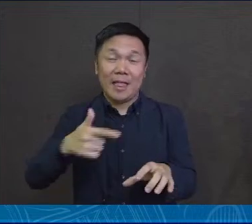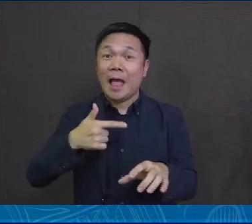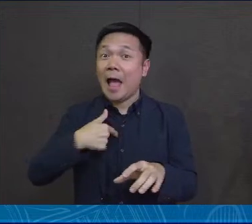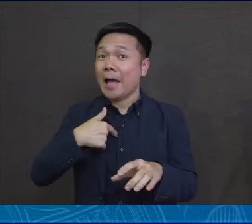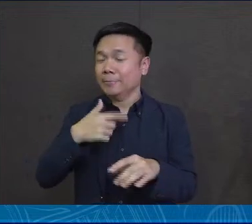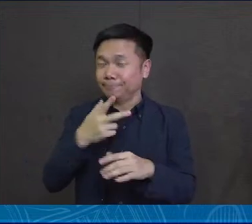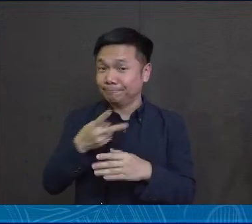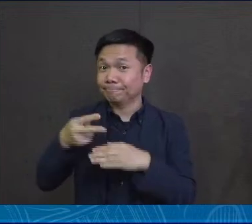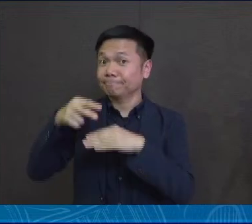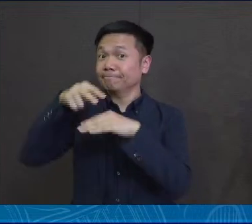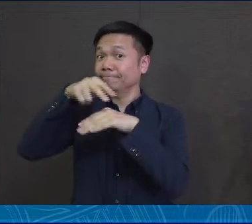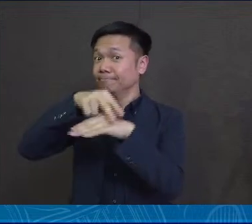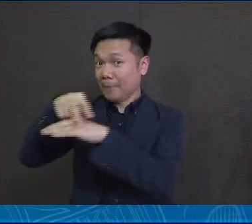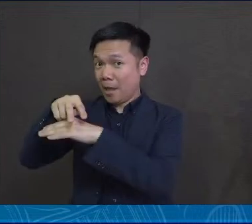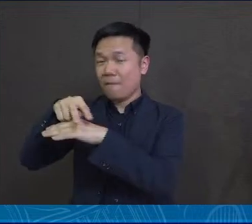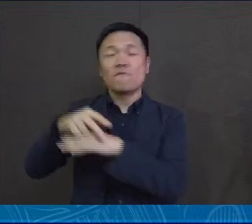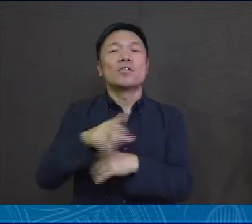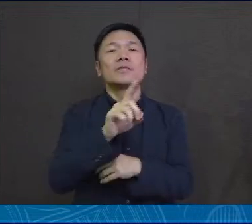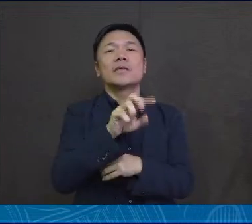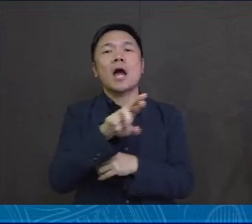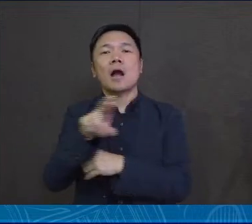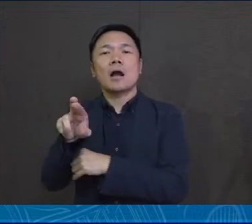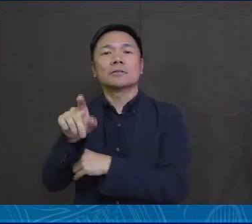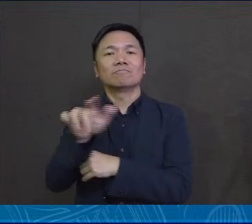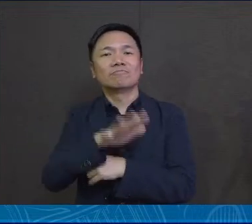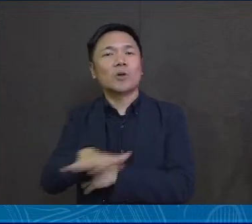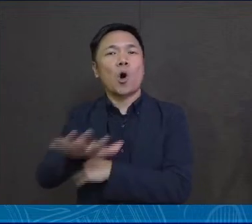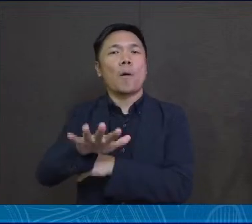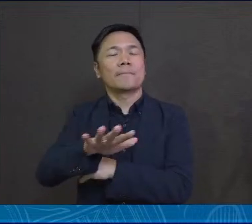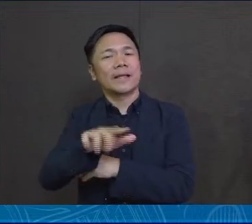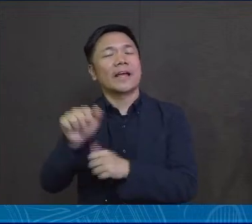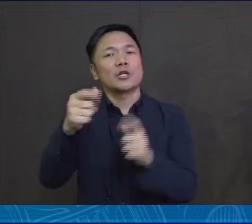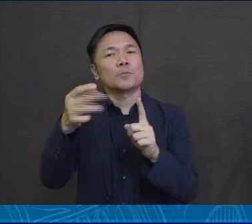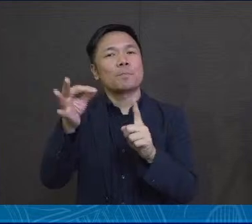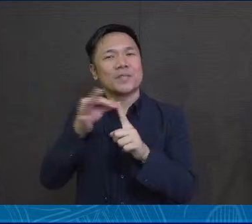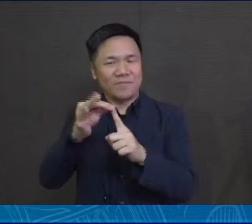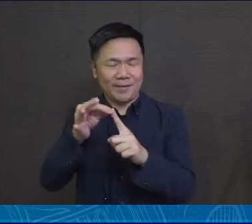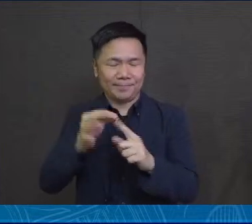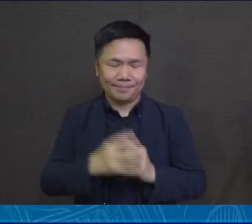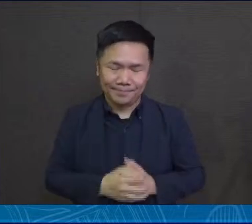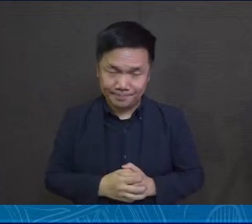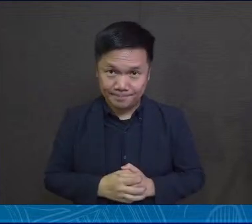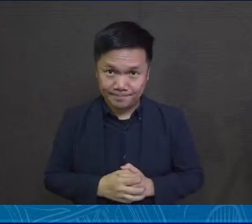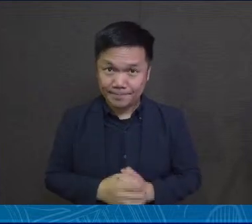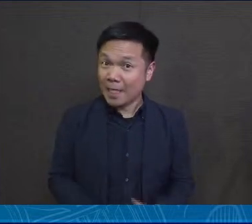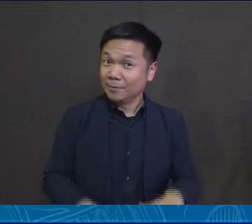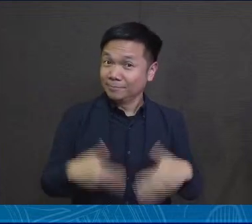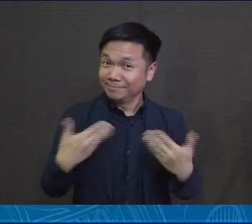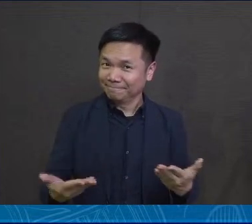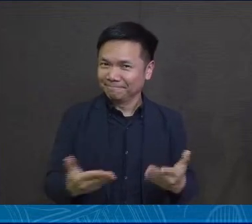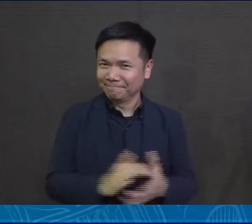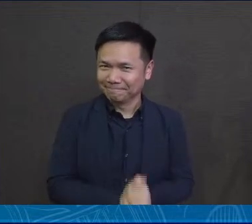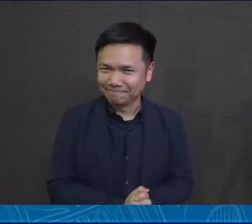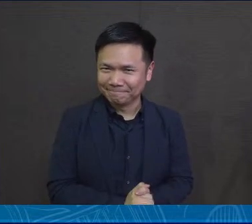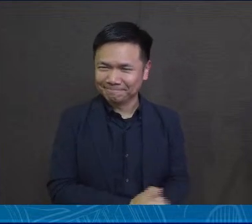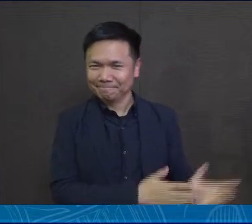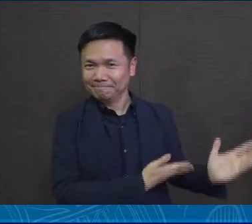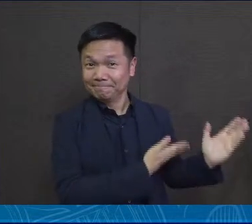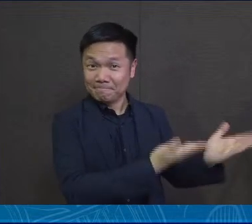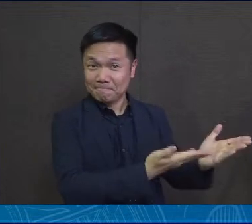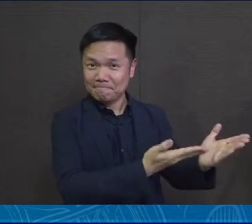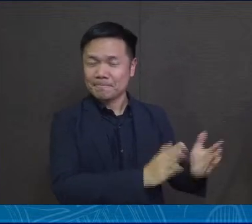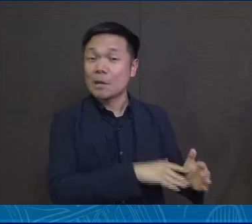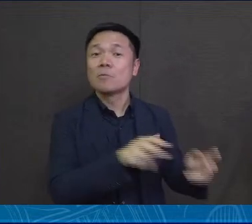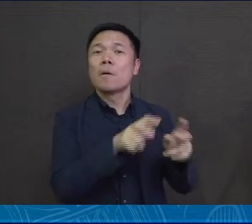disaster risk management work in the region. Let me now turn our attention to